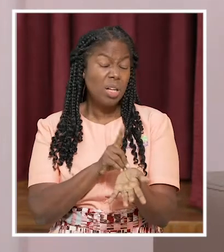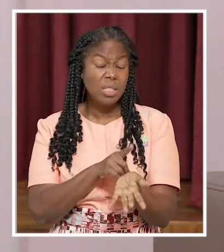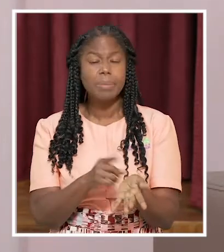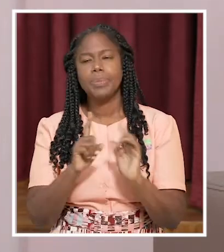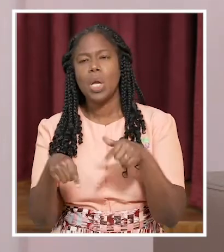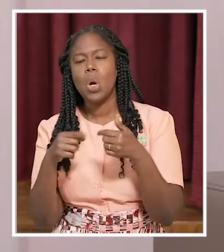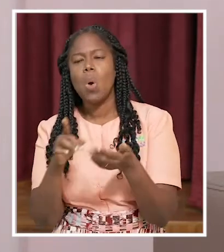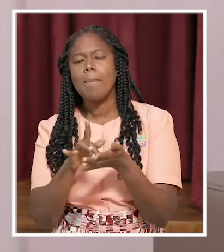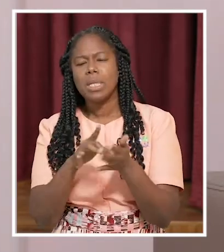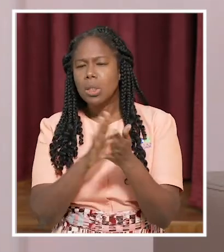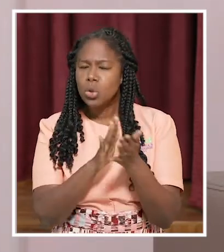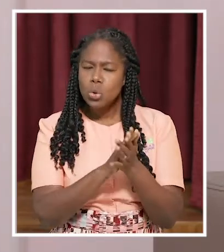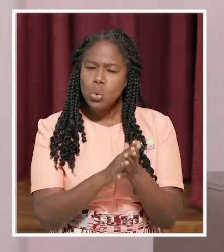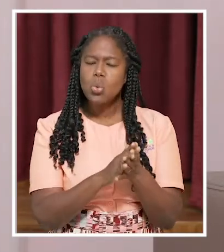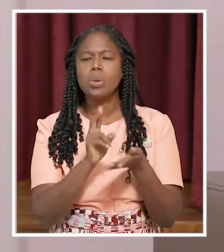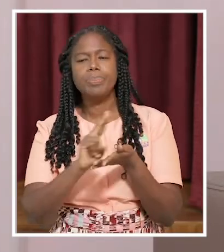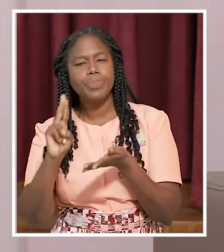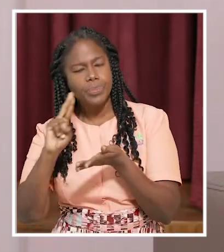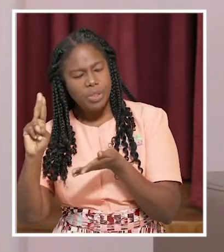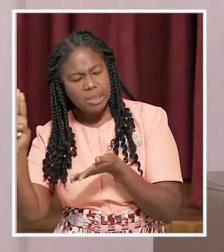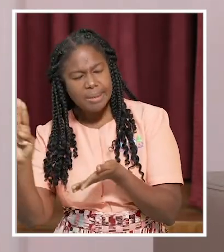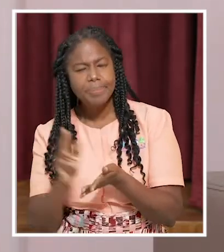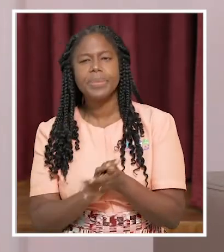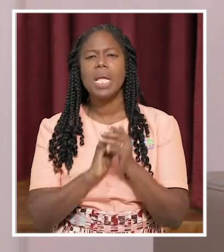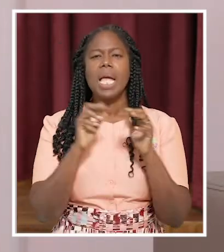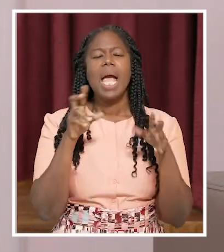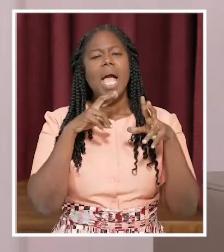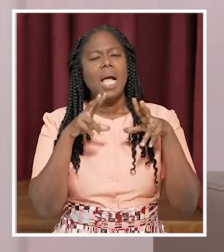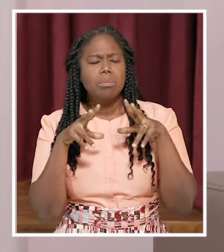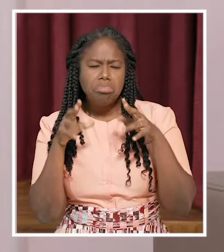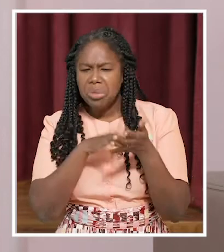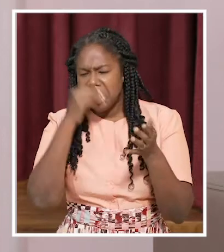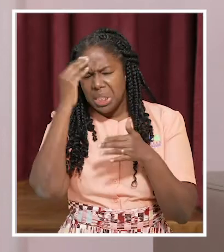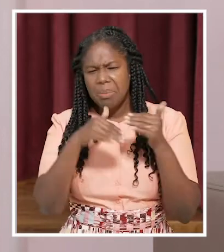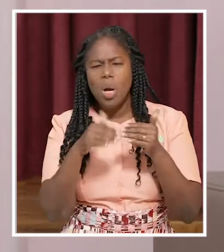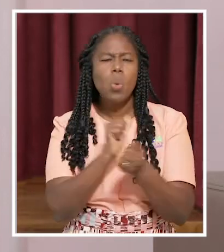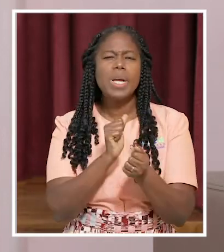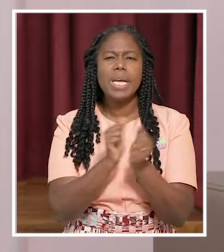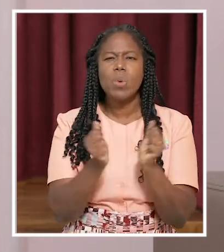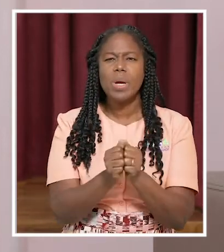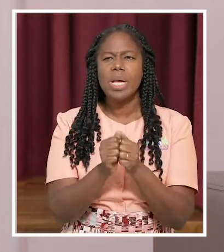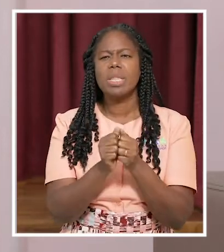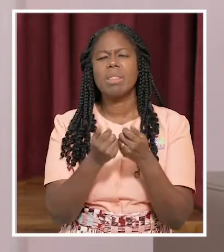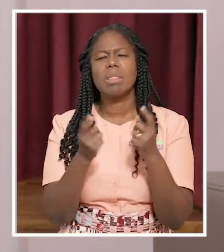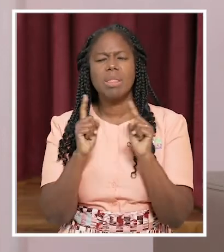some people do medicine, surgery, obstetrics, and deal with the babies and the pregnant mothers or whatever.